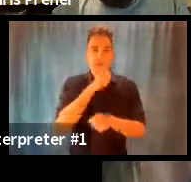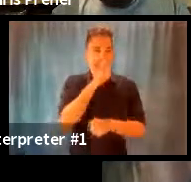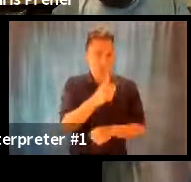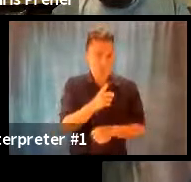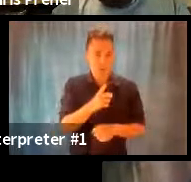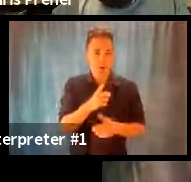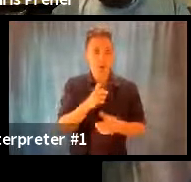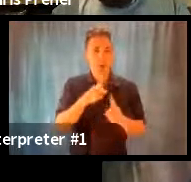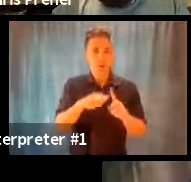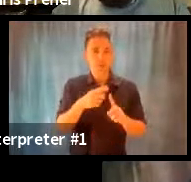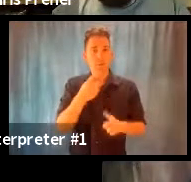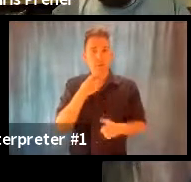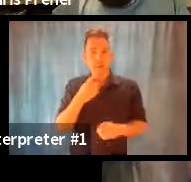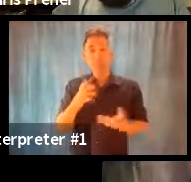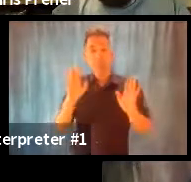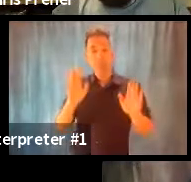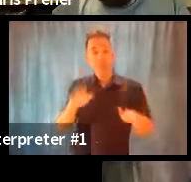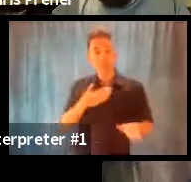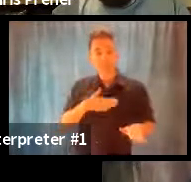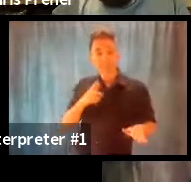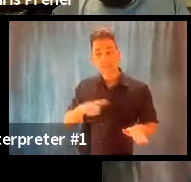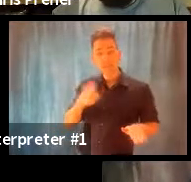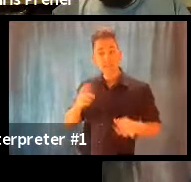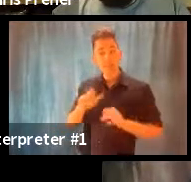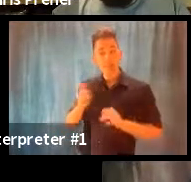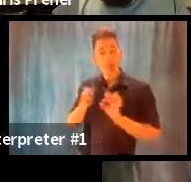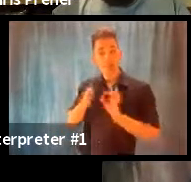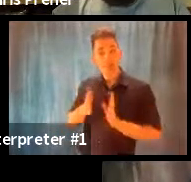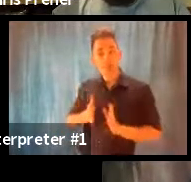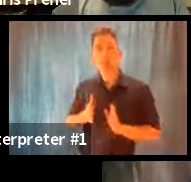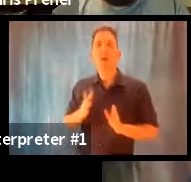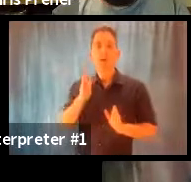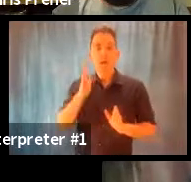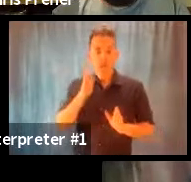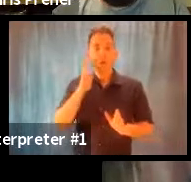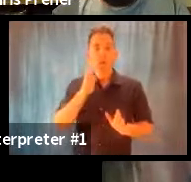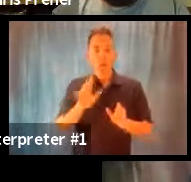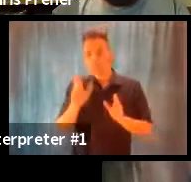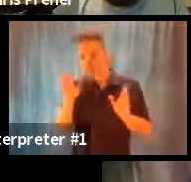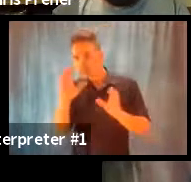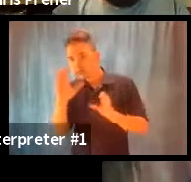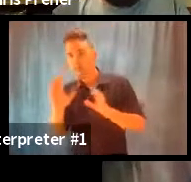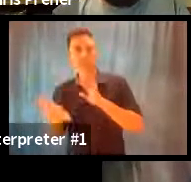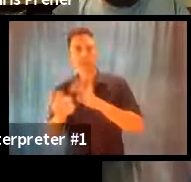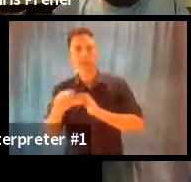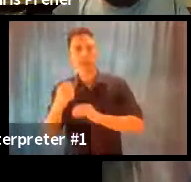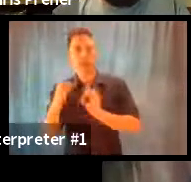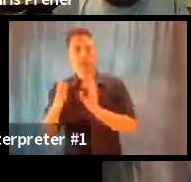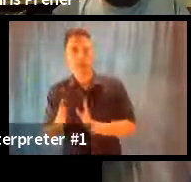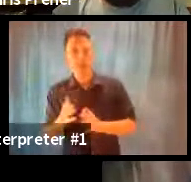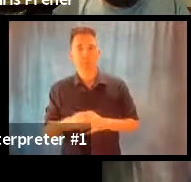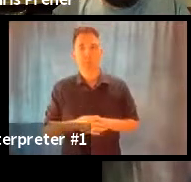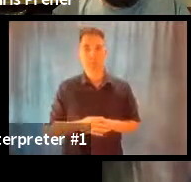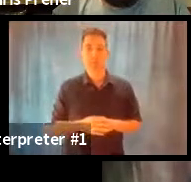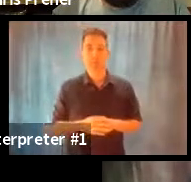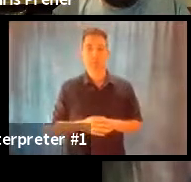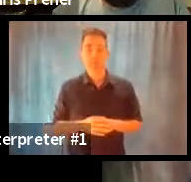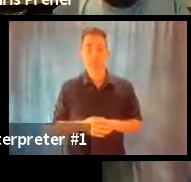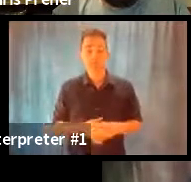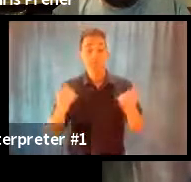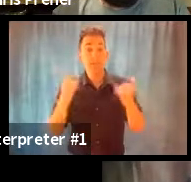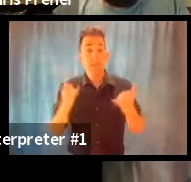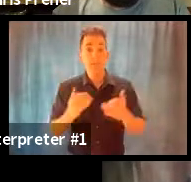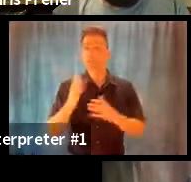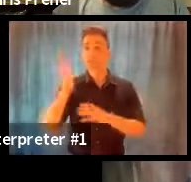order of the manner that people have registered. You have 3 minutes to speak. And this is the same testimonial